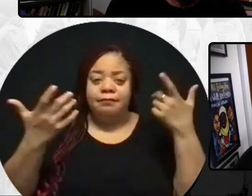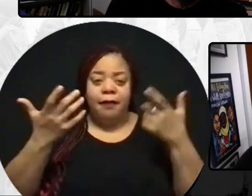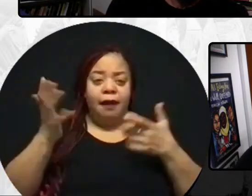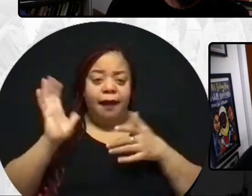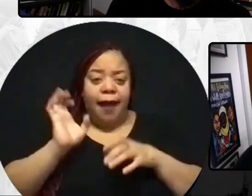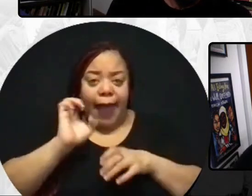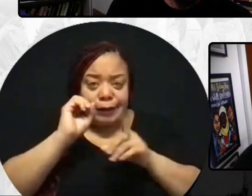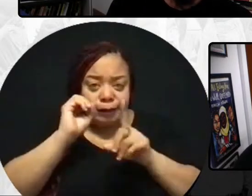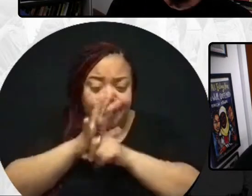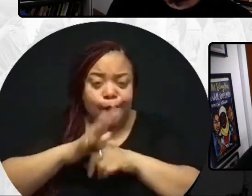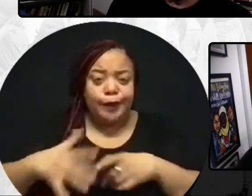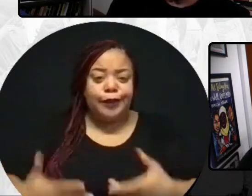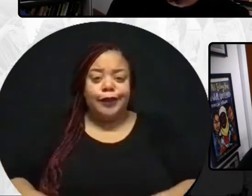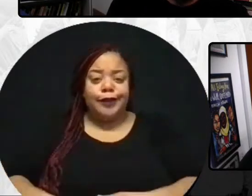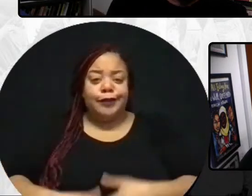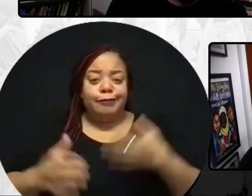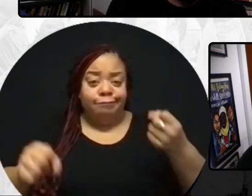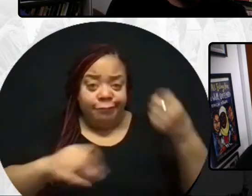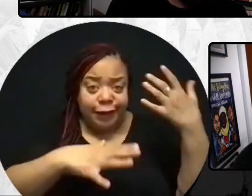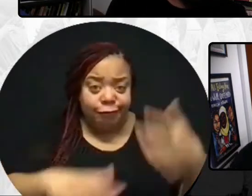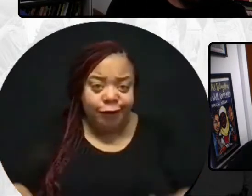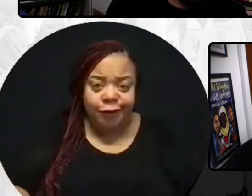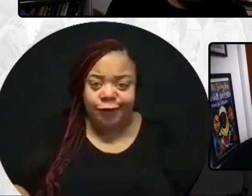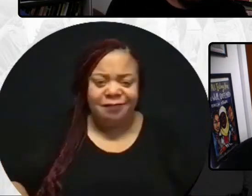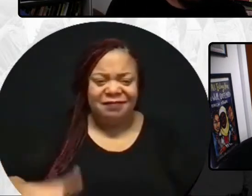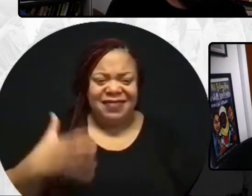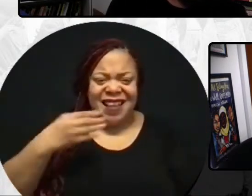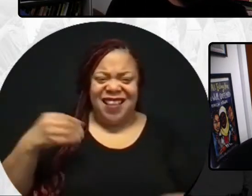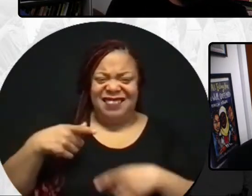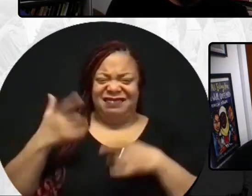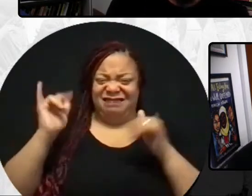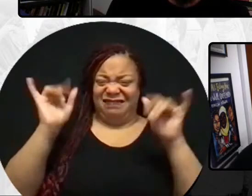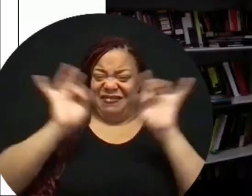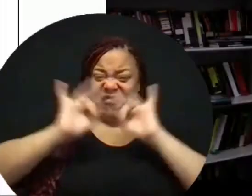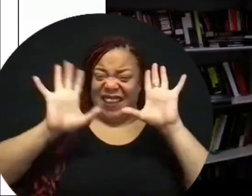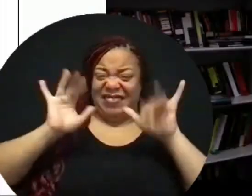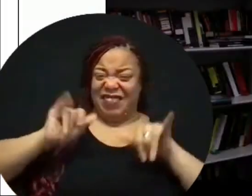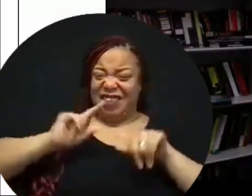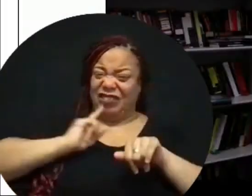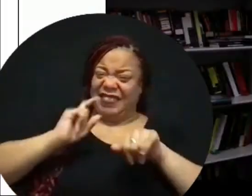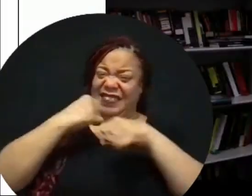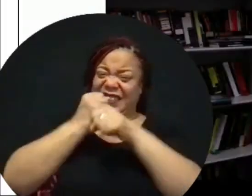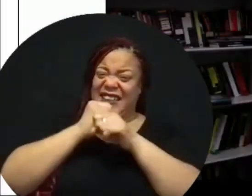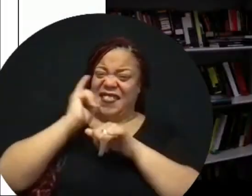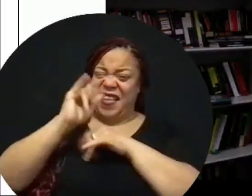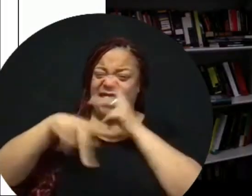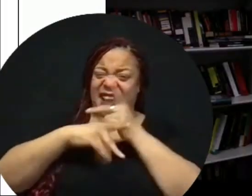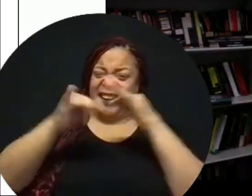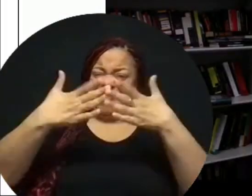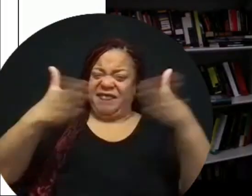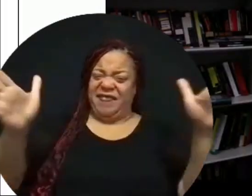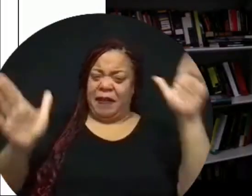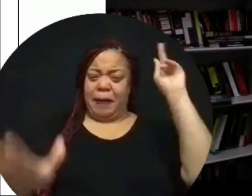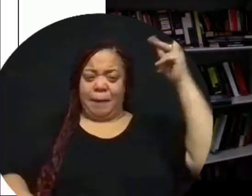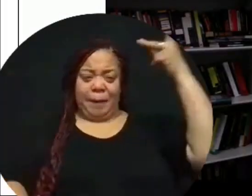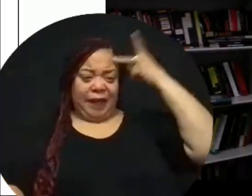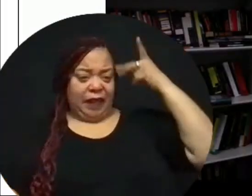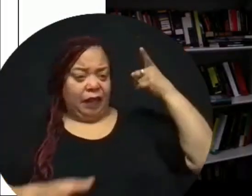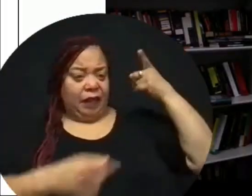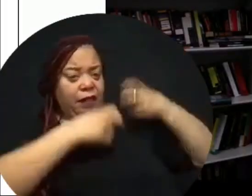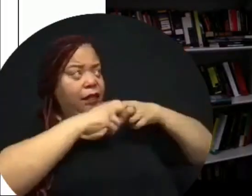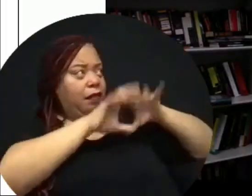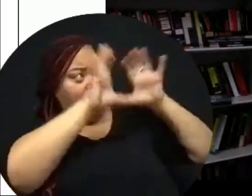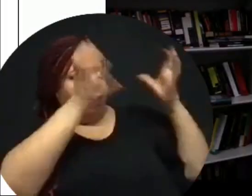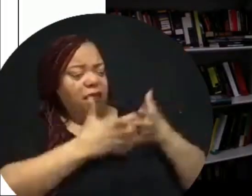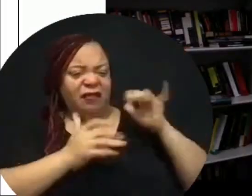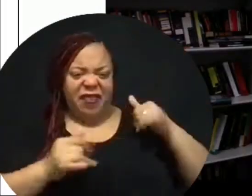political ecology that we're dealing with in the contemporary moment. And I think that what happens in terms of those,